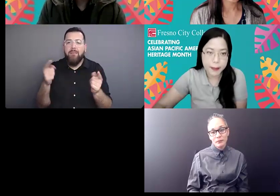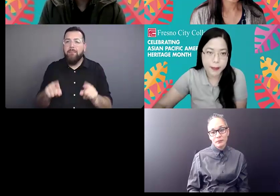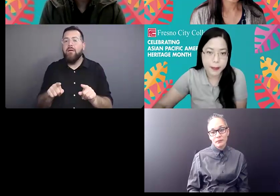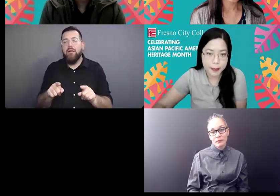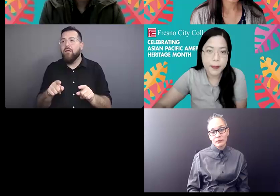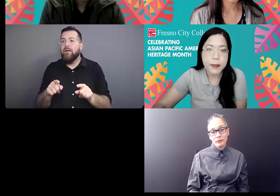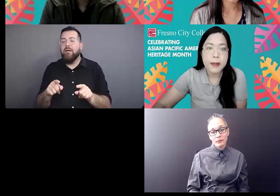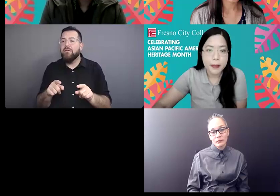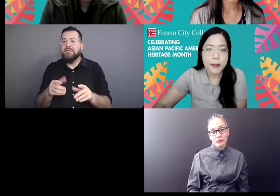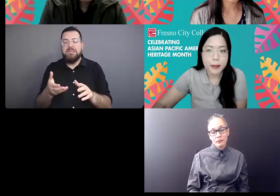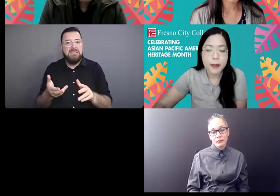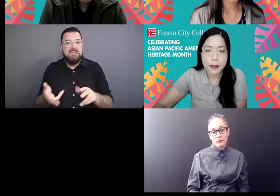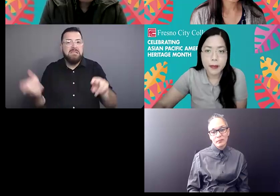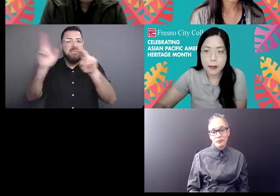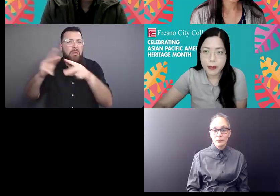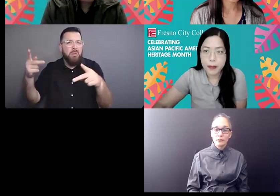racial